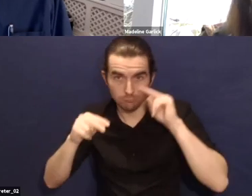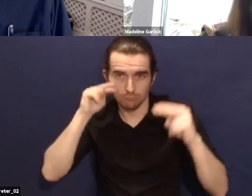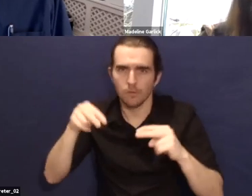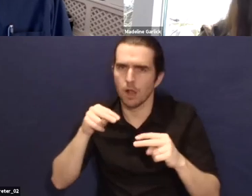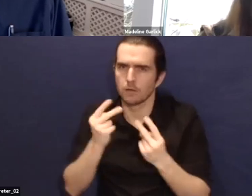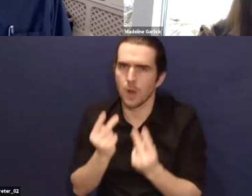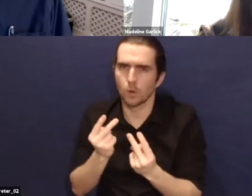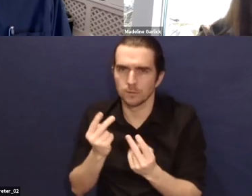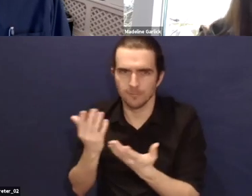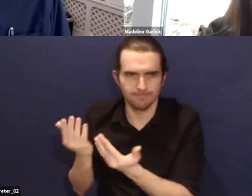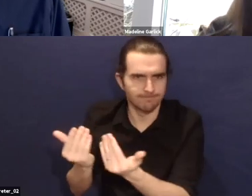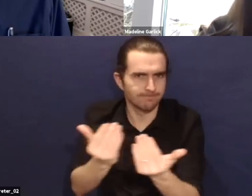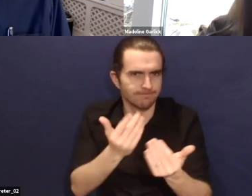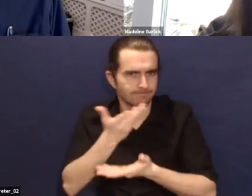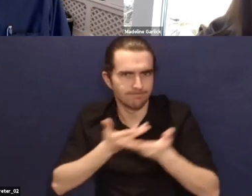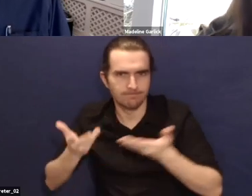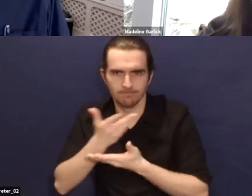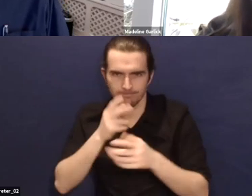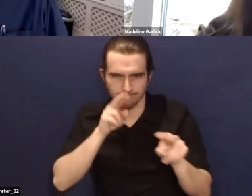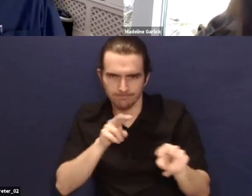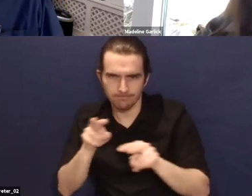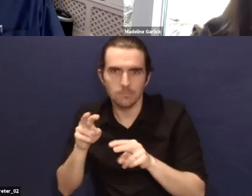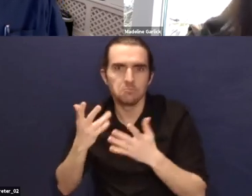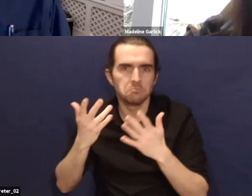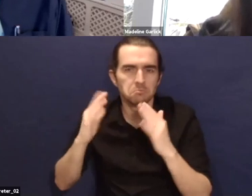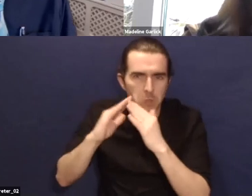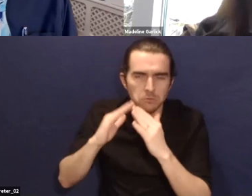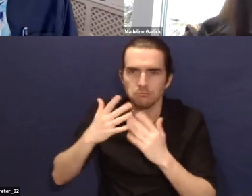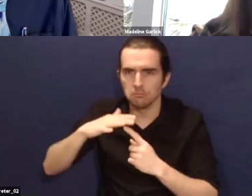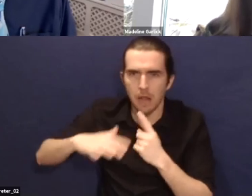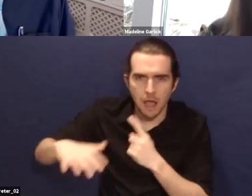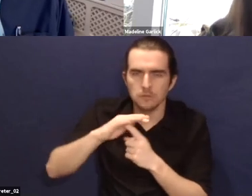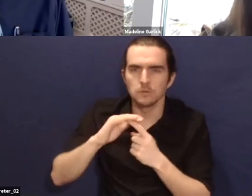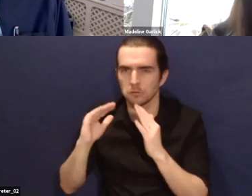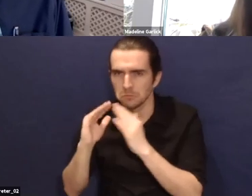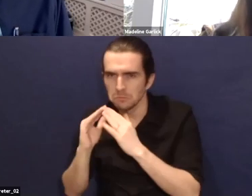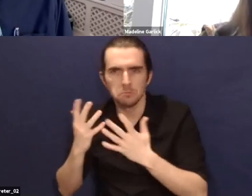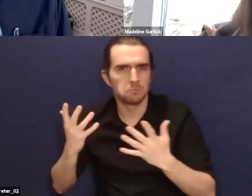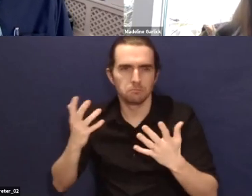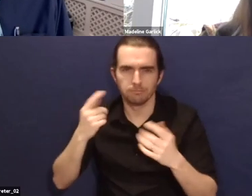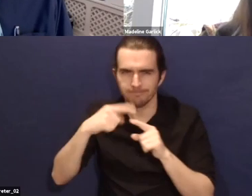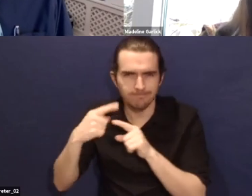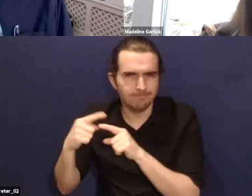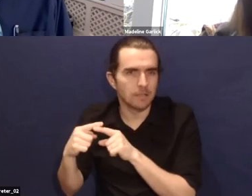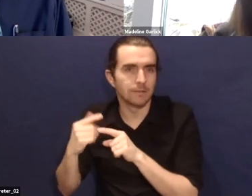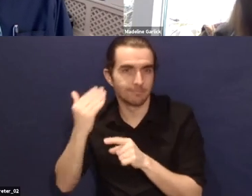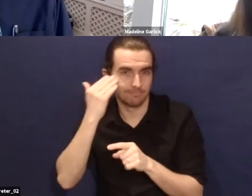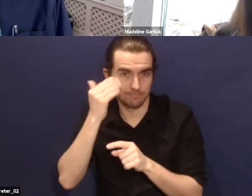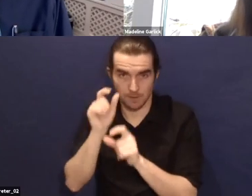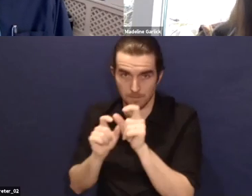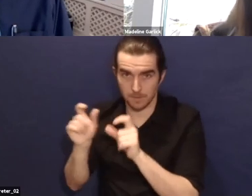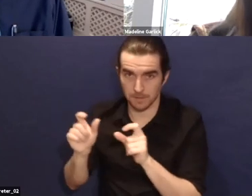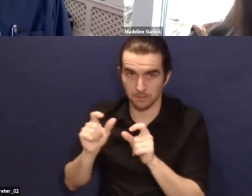very places from which they came because of their strong roots to that, as well as the economic importance of having security of